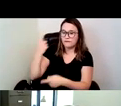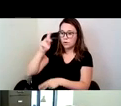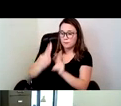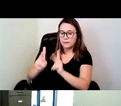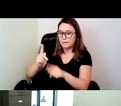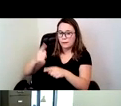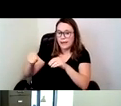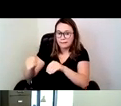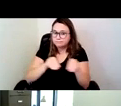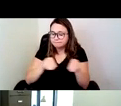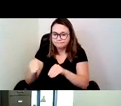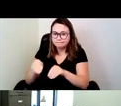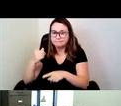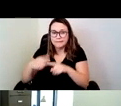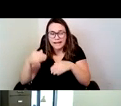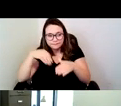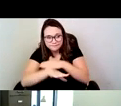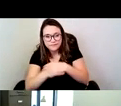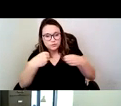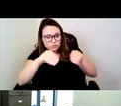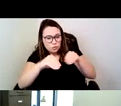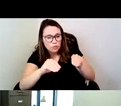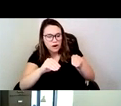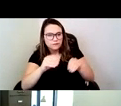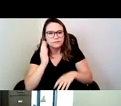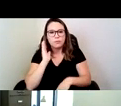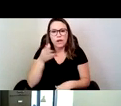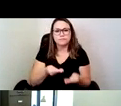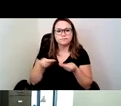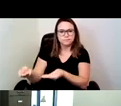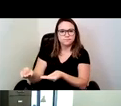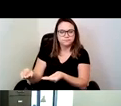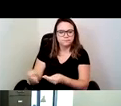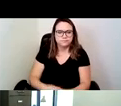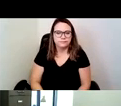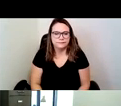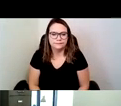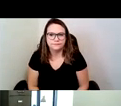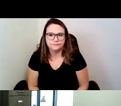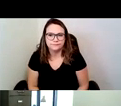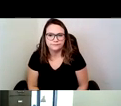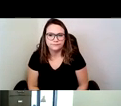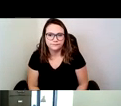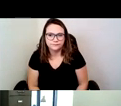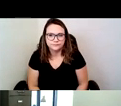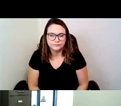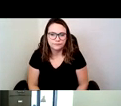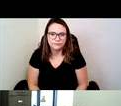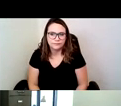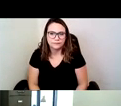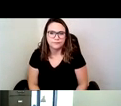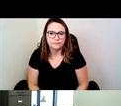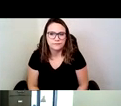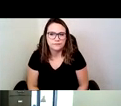unable to shop, cook, and prepare their own meals. Meal delivery is also a safety